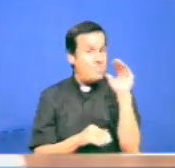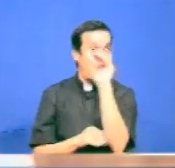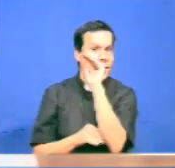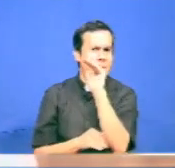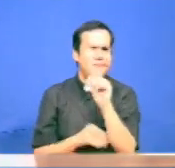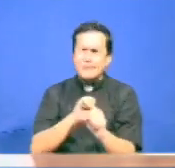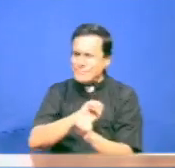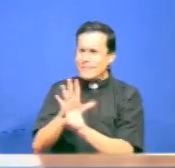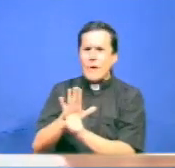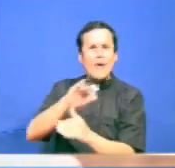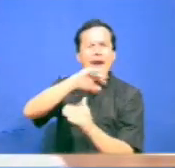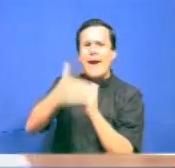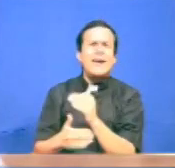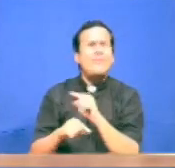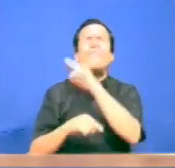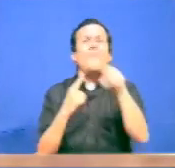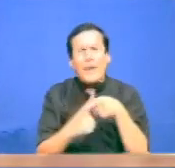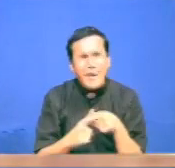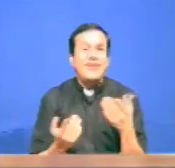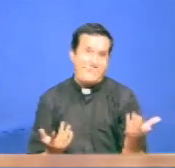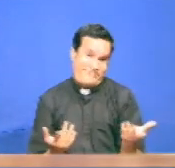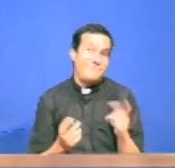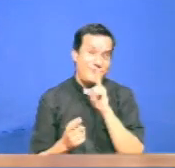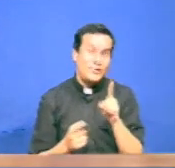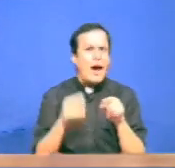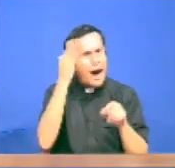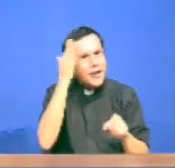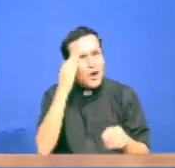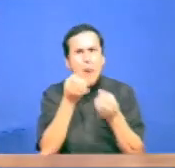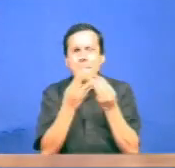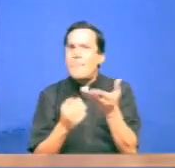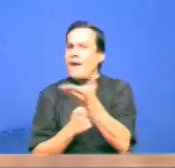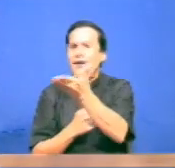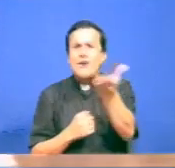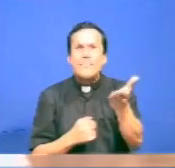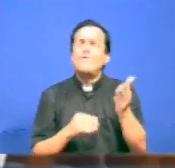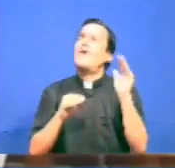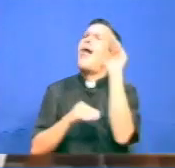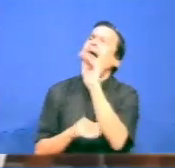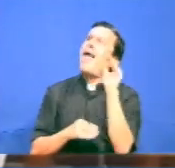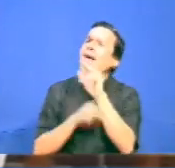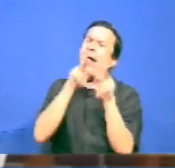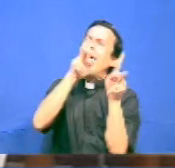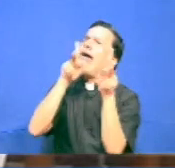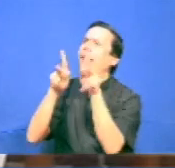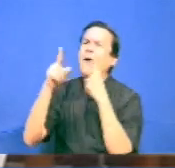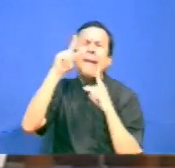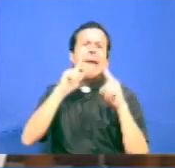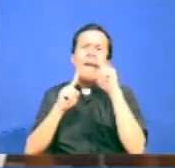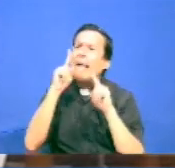end? I know many of you have cried quietly or loudly,